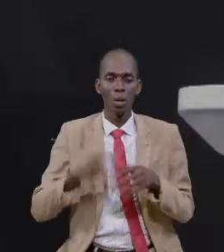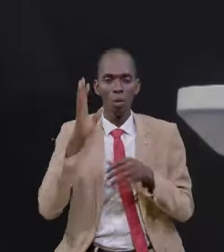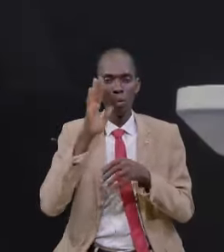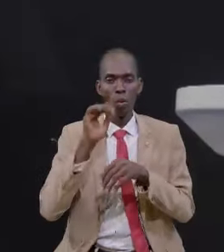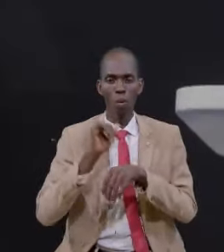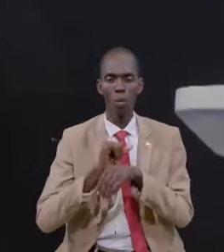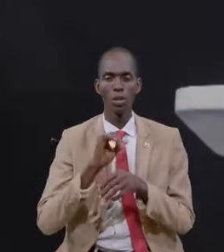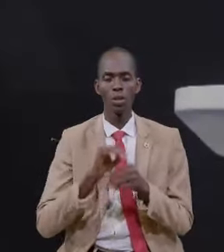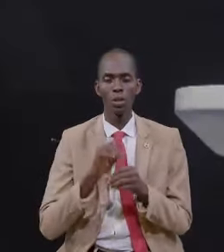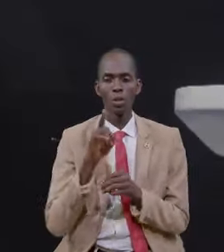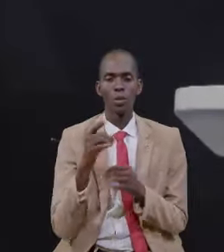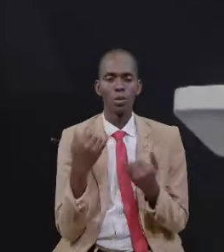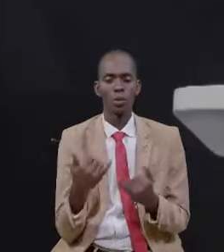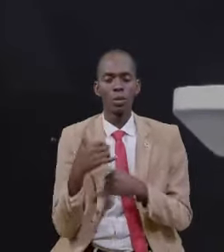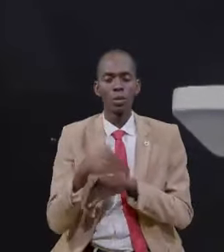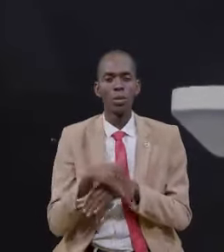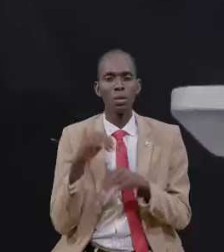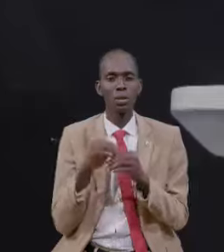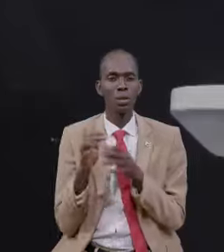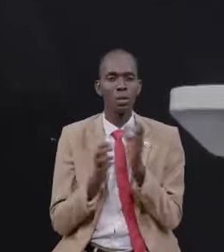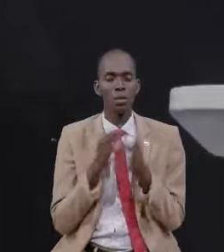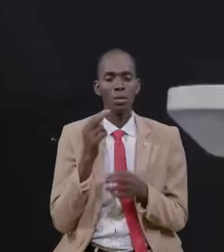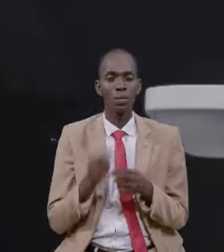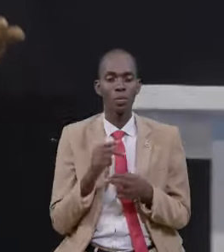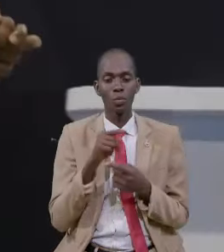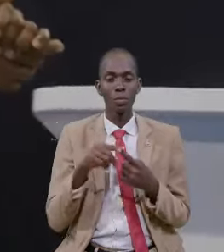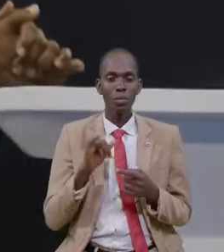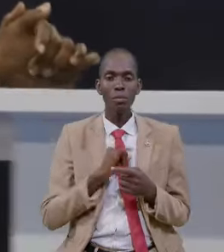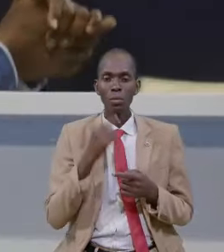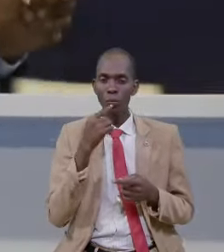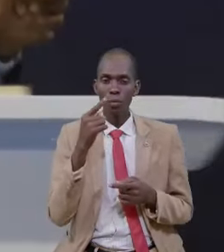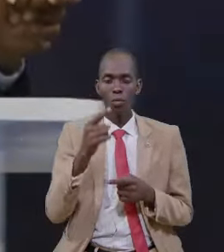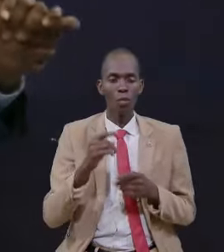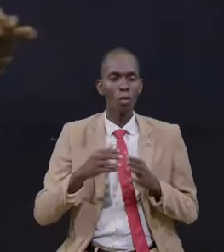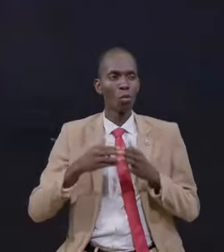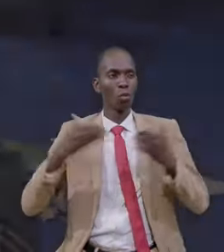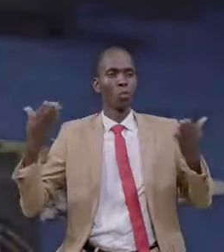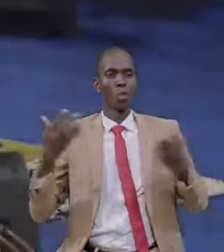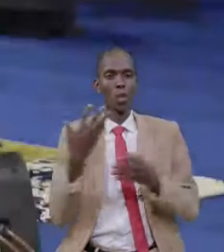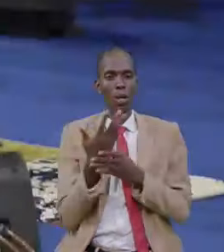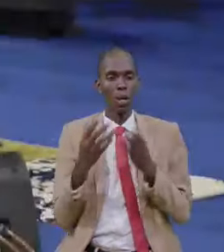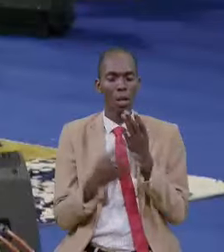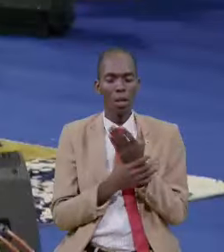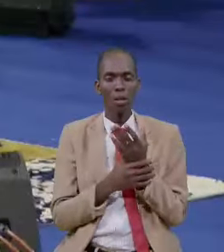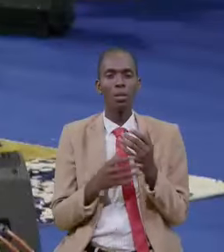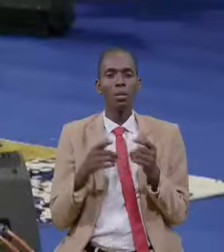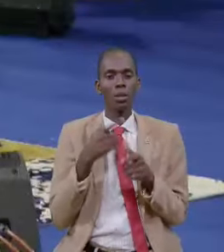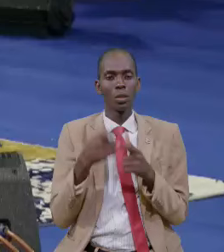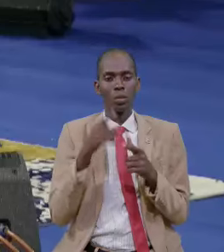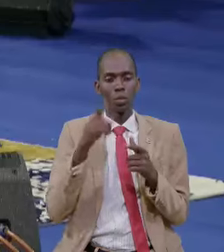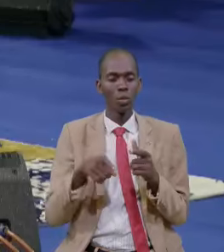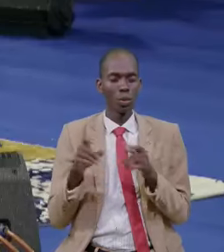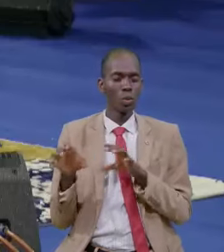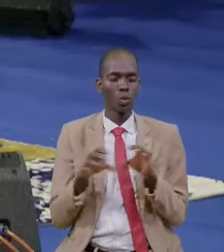when I say stretch out that hand, you stretch it out, because now the power of Christ will